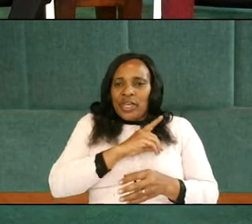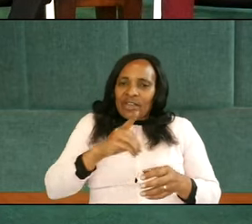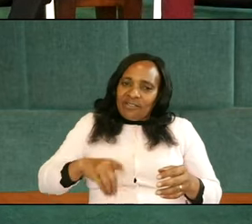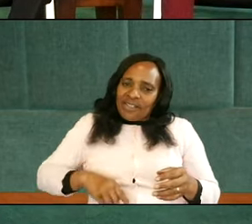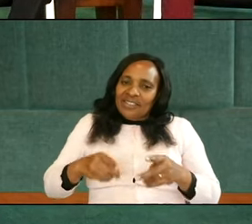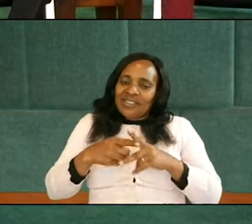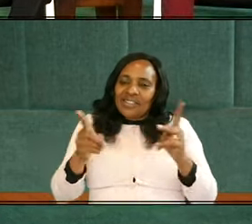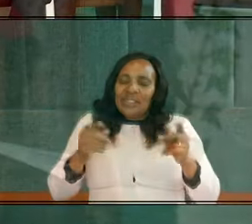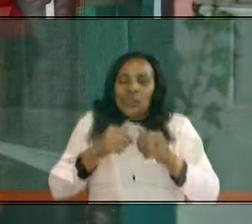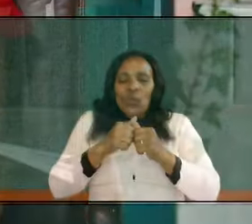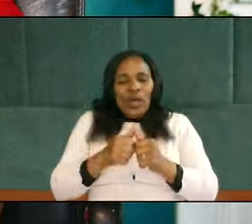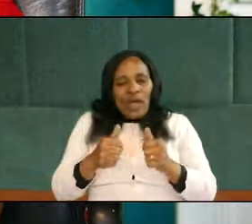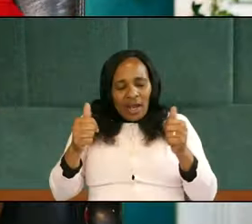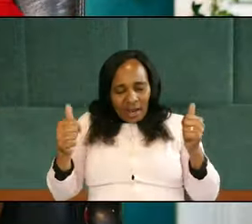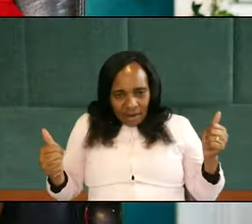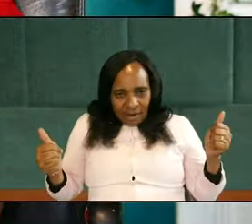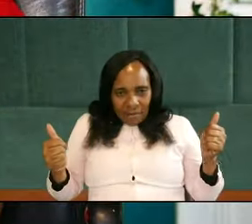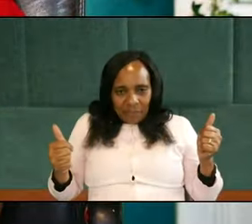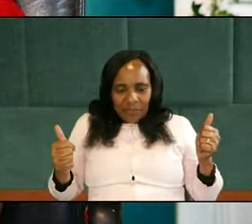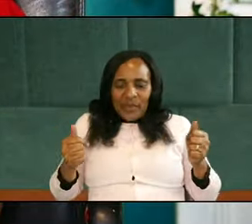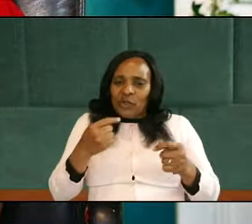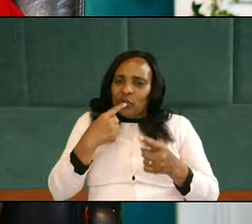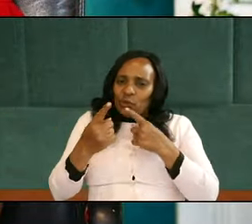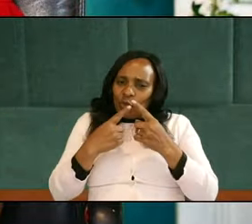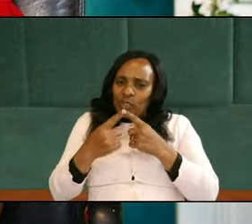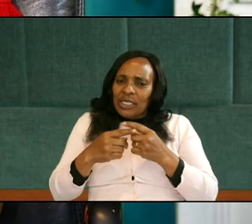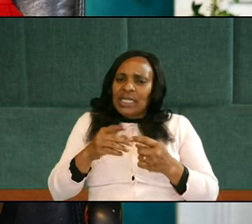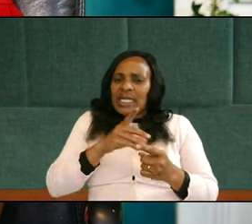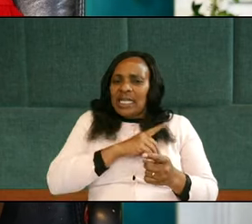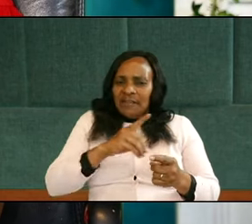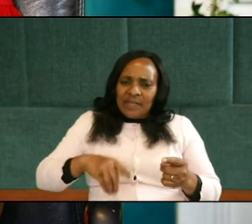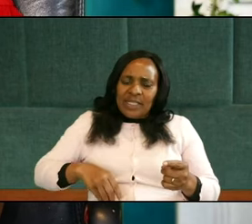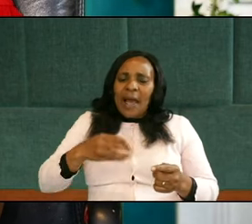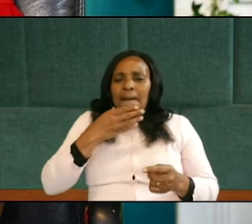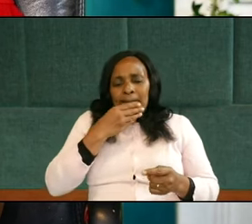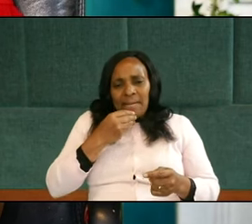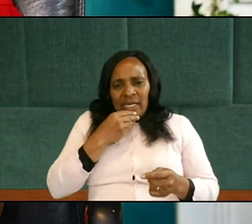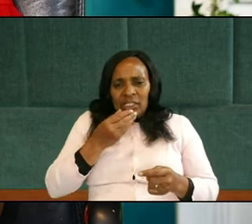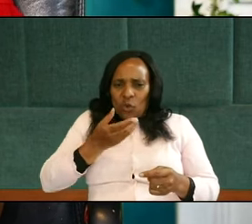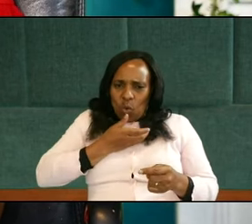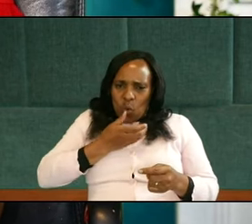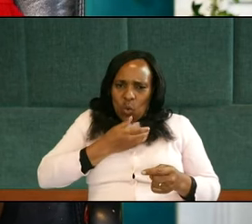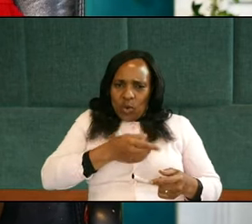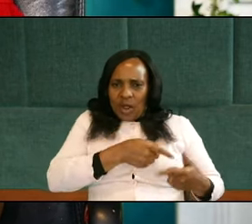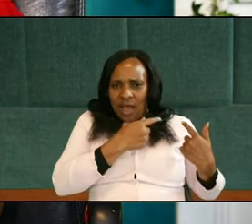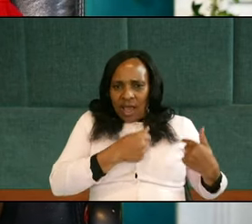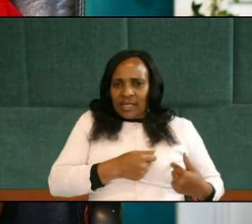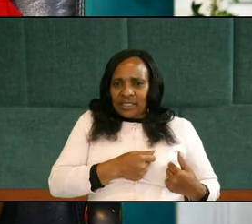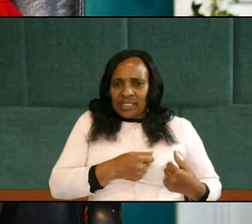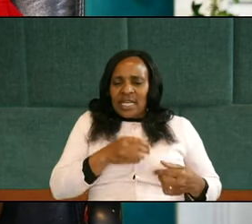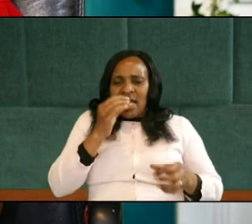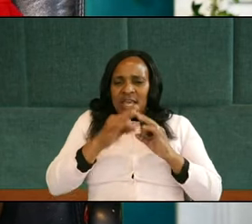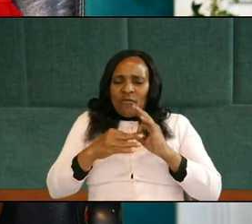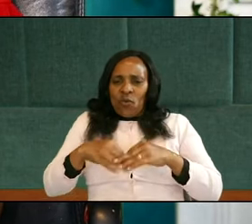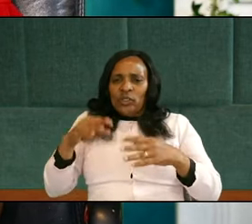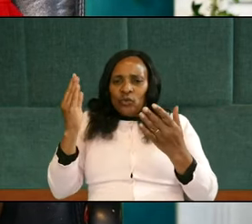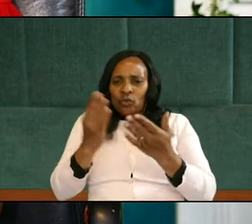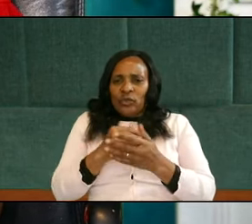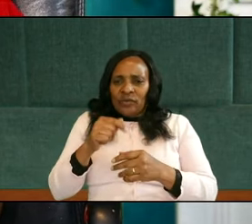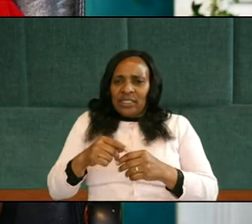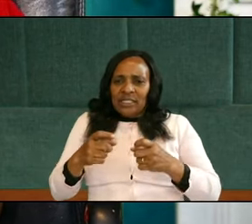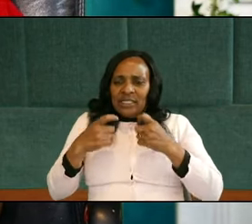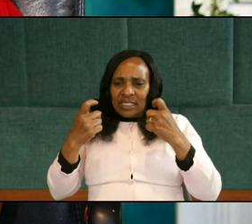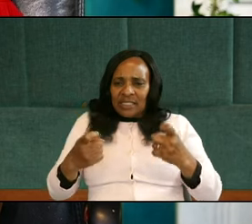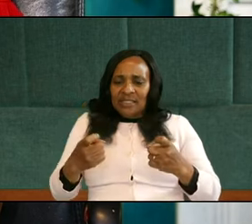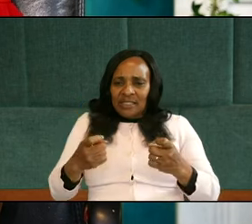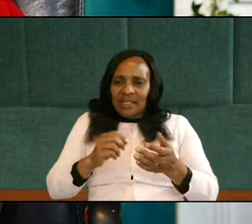very, very well. In fact, of course, we are told that David was a man after God's own heart. I mean, if we were to erase this sin, if at all this sin was